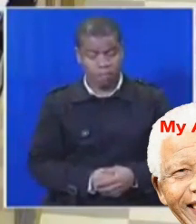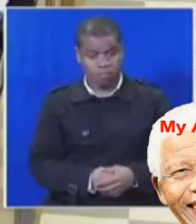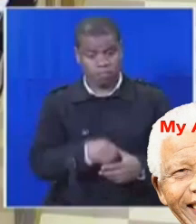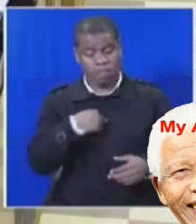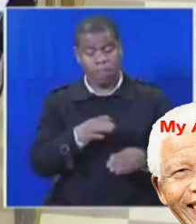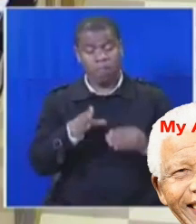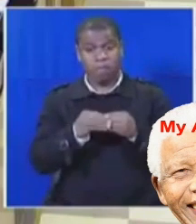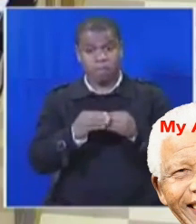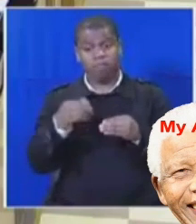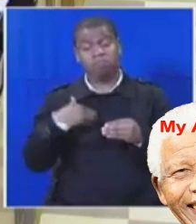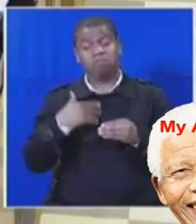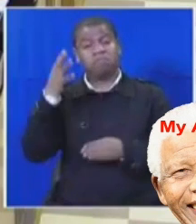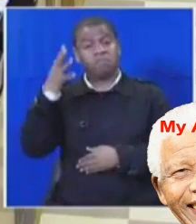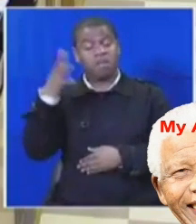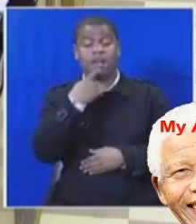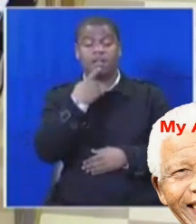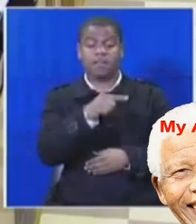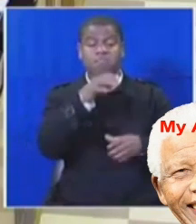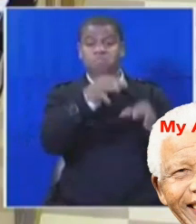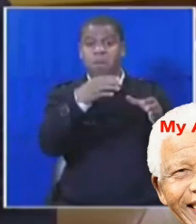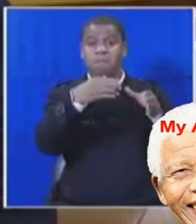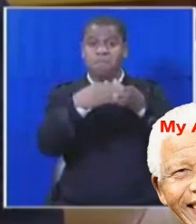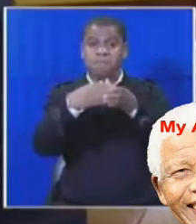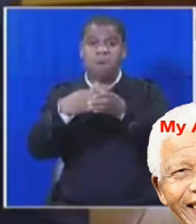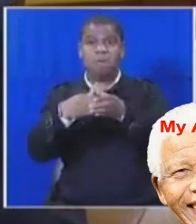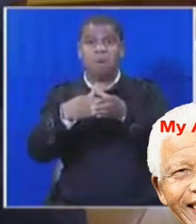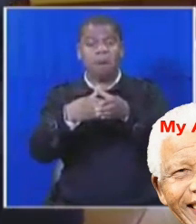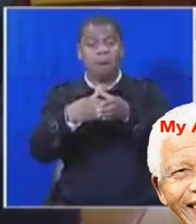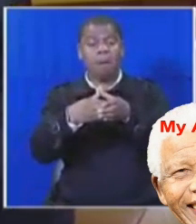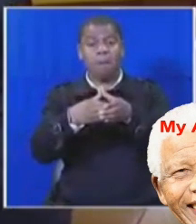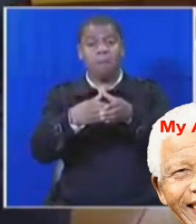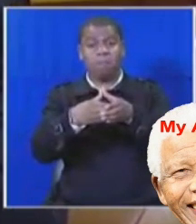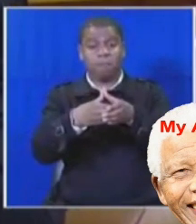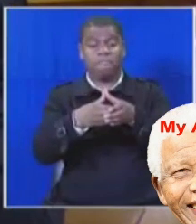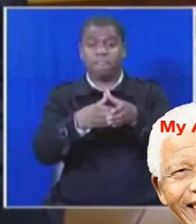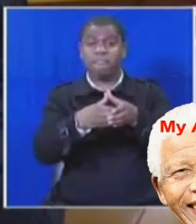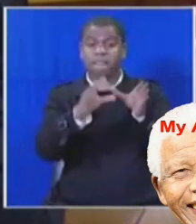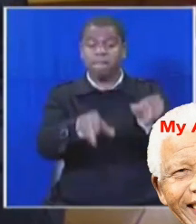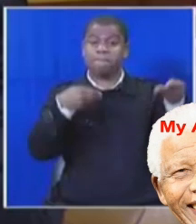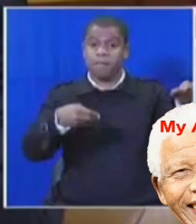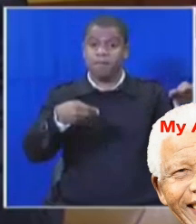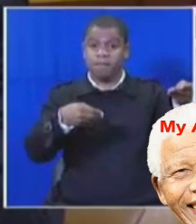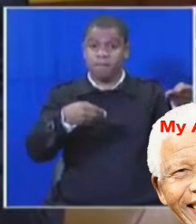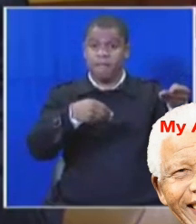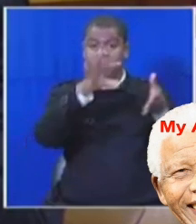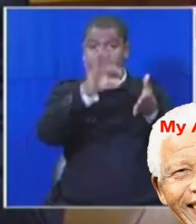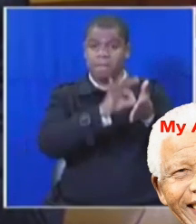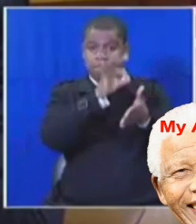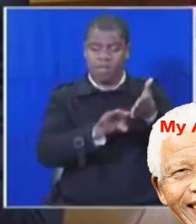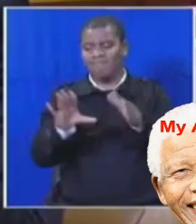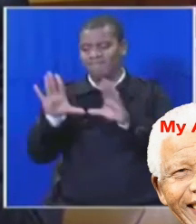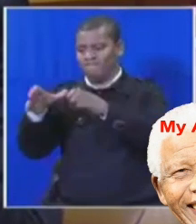just made a statement that political parties do not have manifestos. As for the EFF, we do have